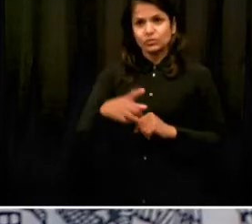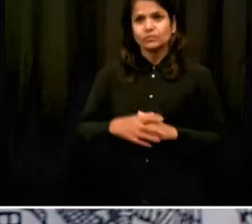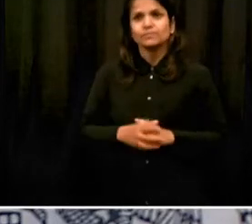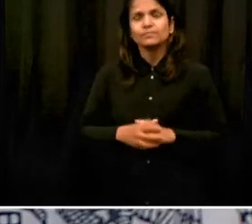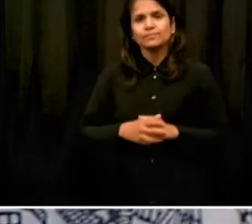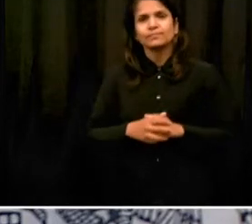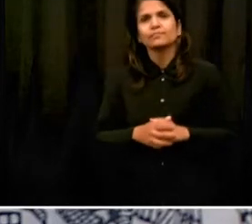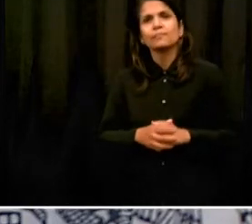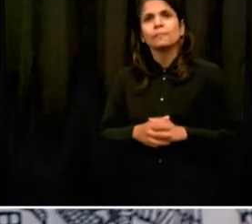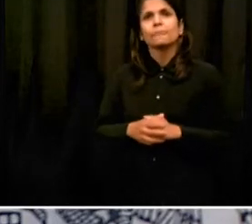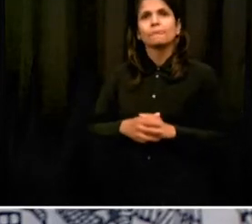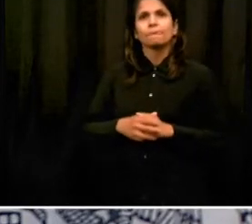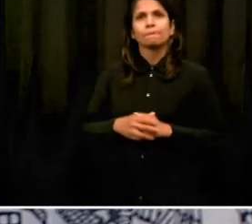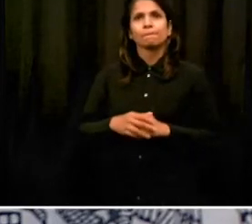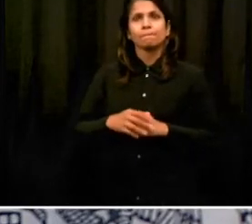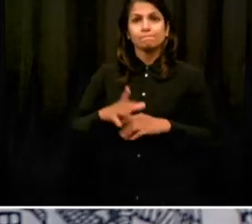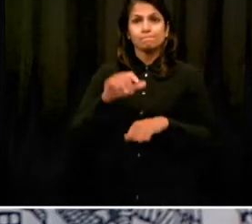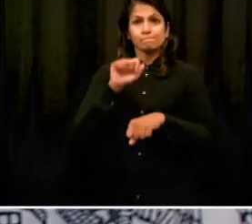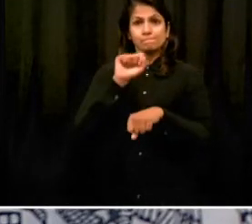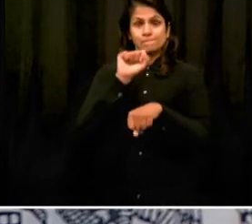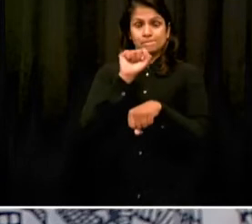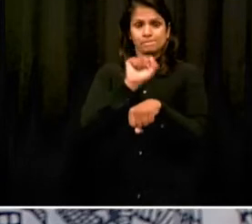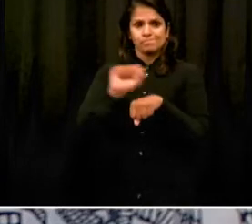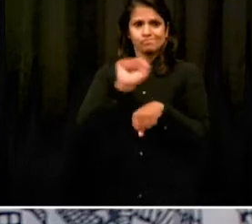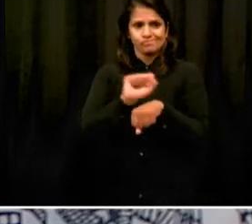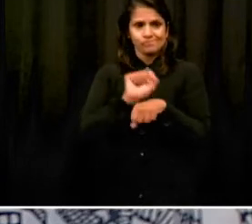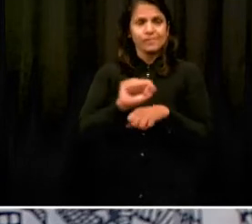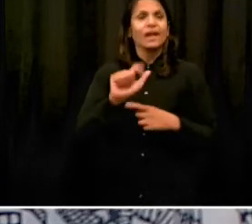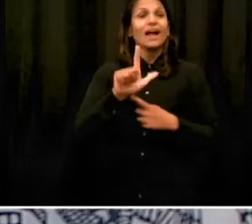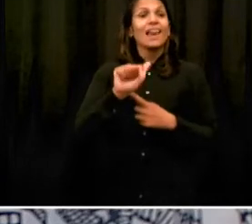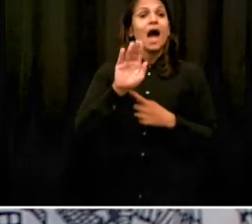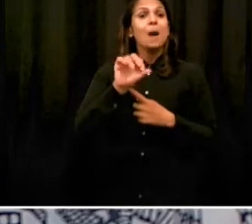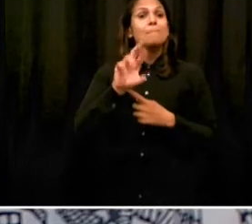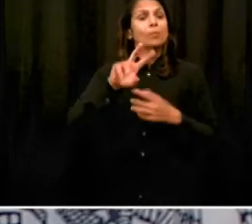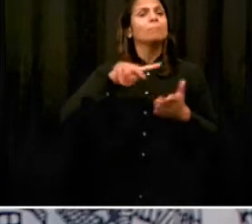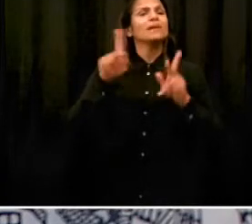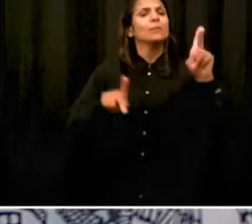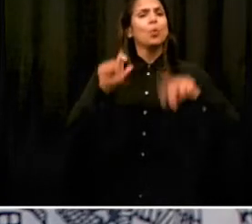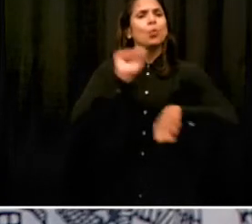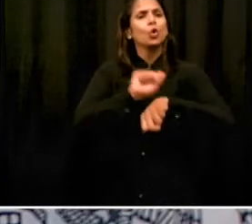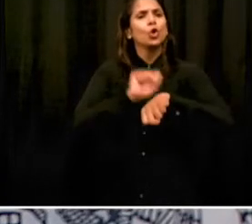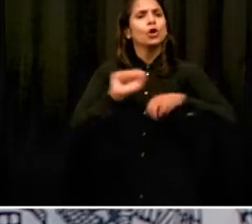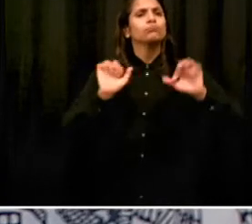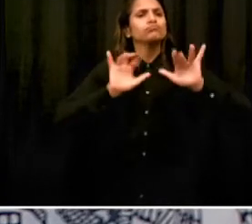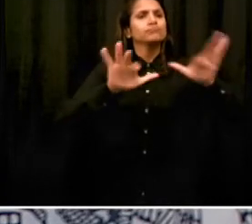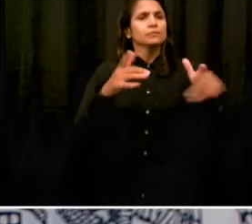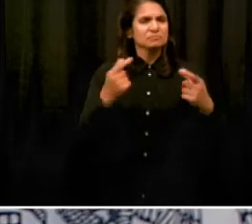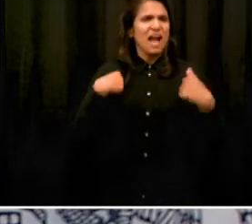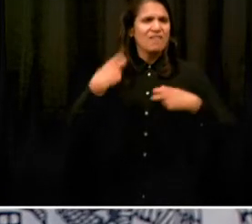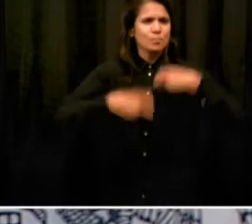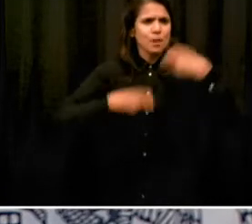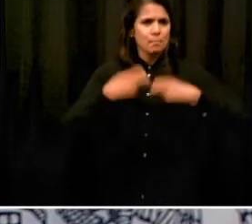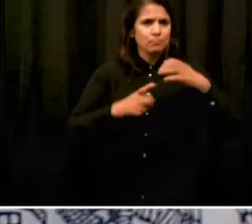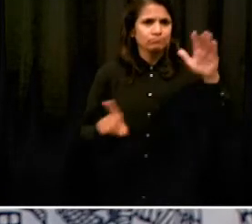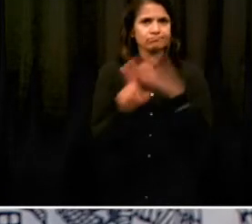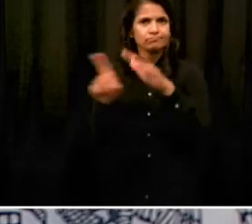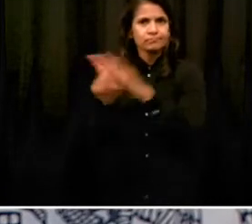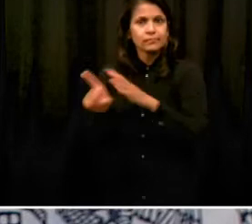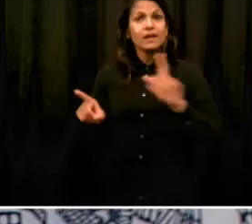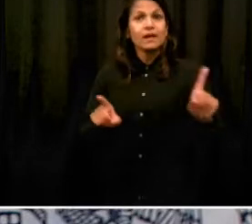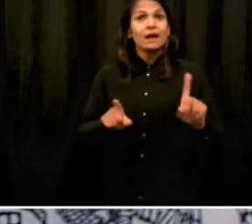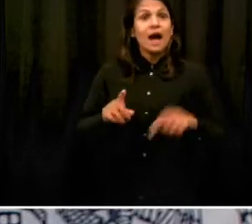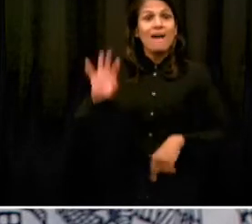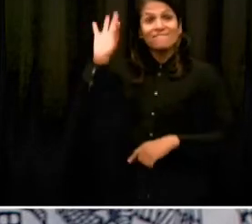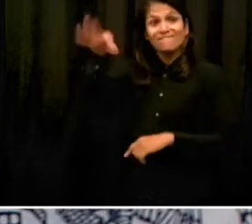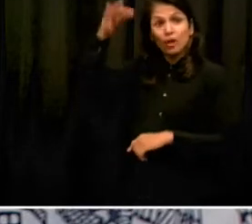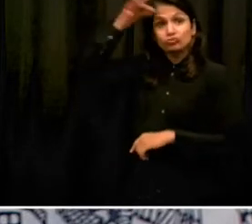the United Federation of Teachers is holding an executive board meeting today and a delegate assembly tomorrow, and there's been